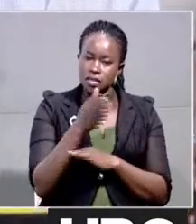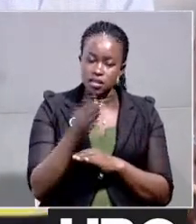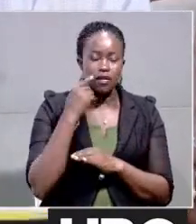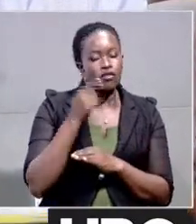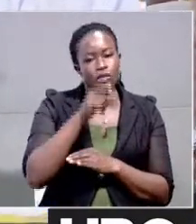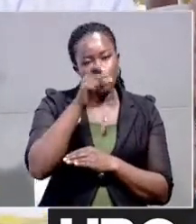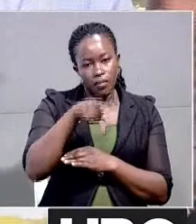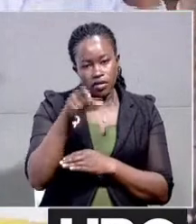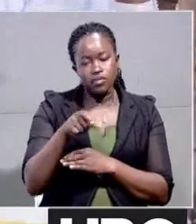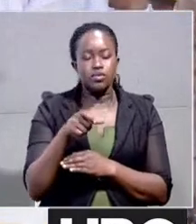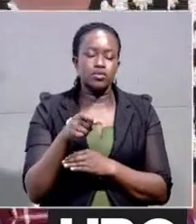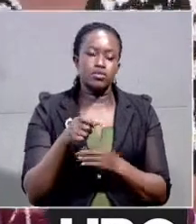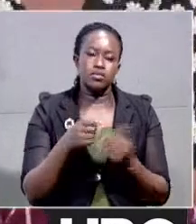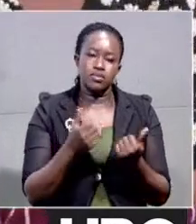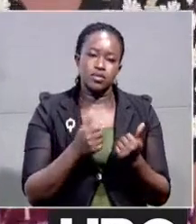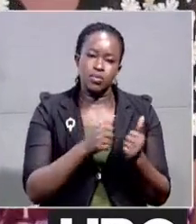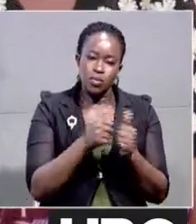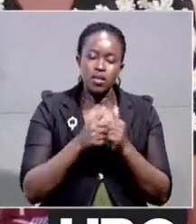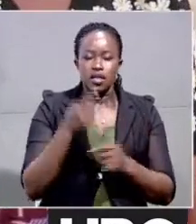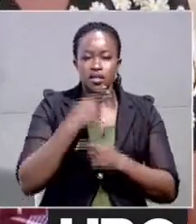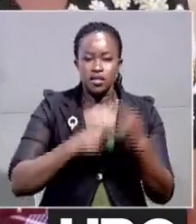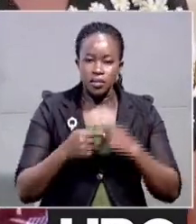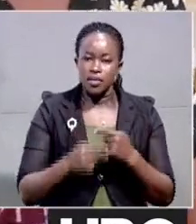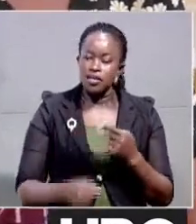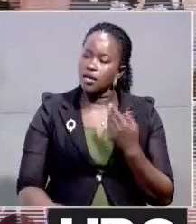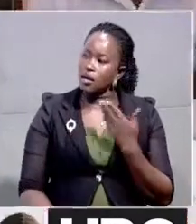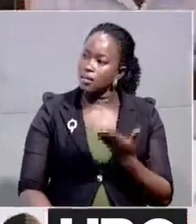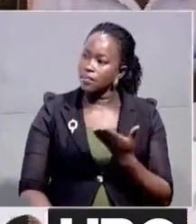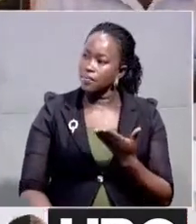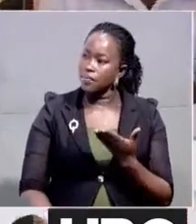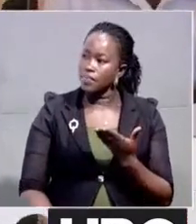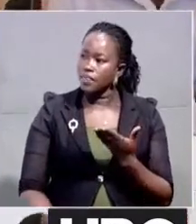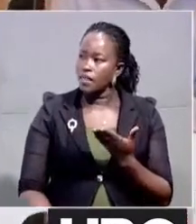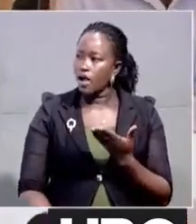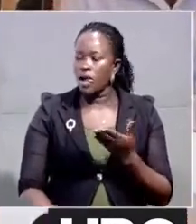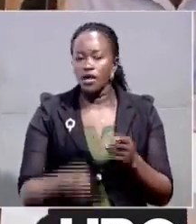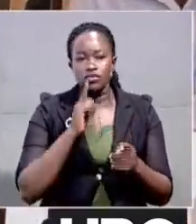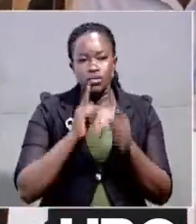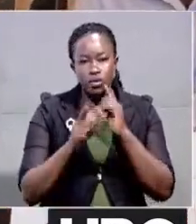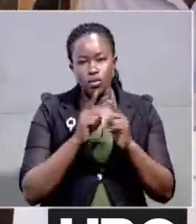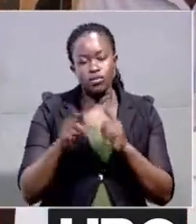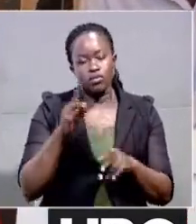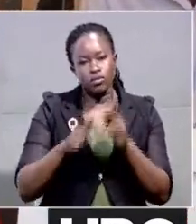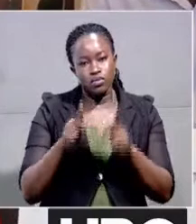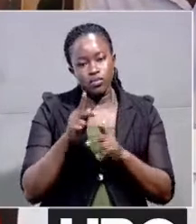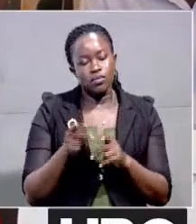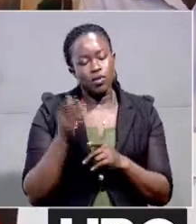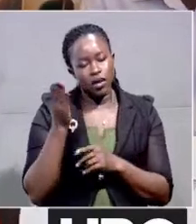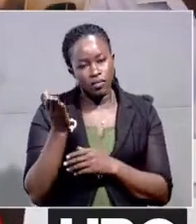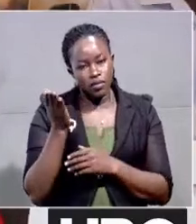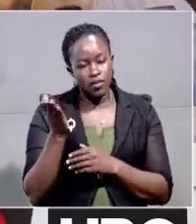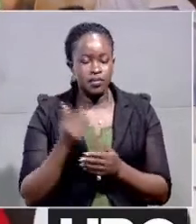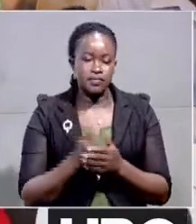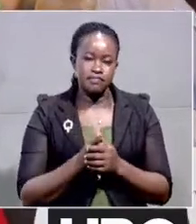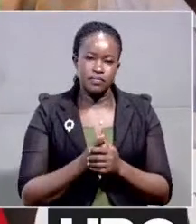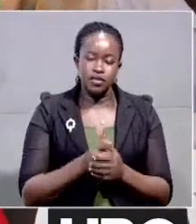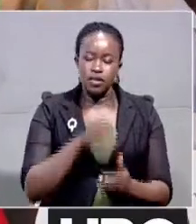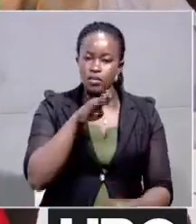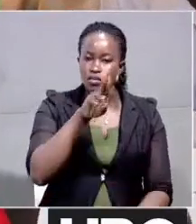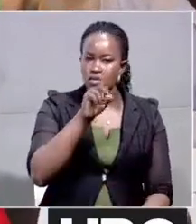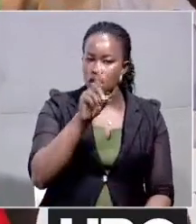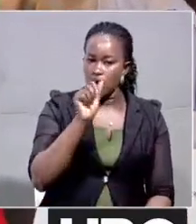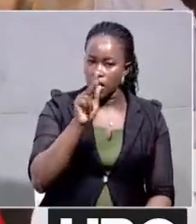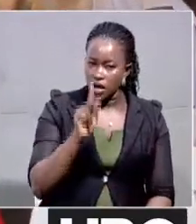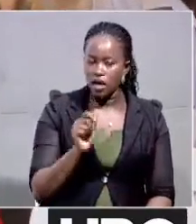Disability Helen Asamo has challenged community members of Patete Parish, Budaka District to exploit available resources to improve